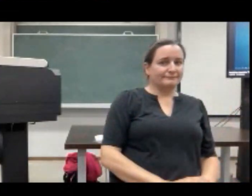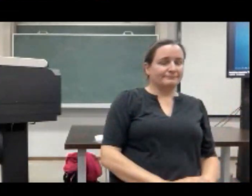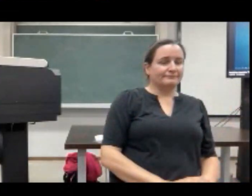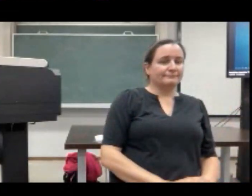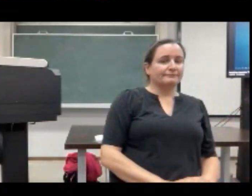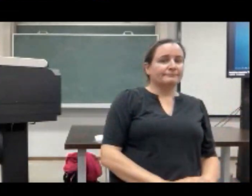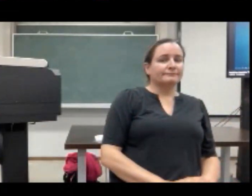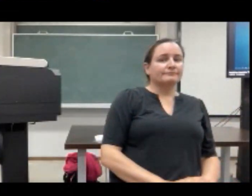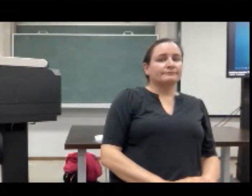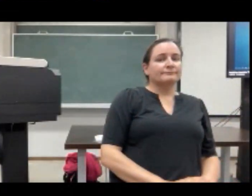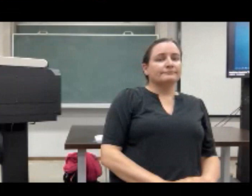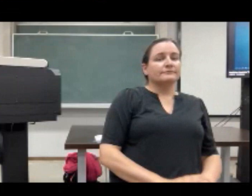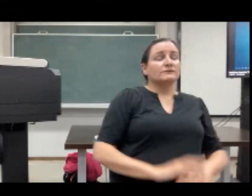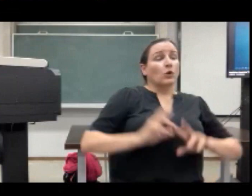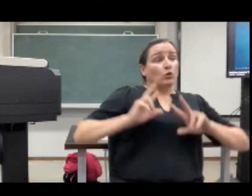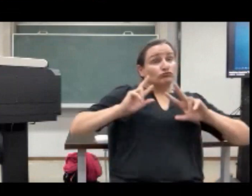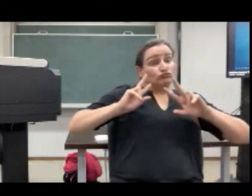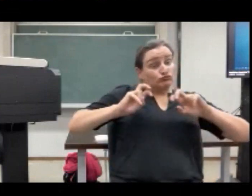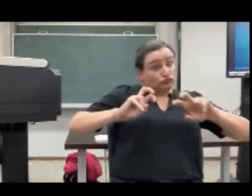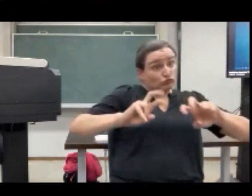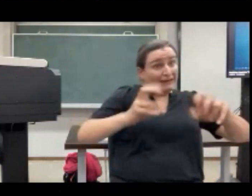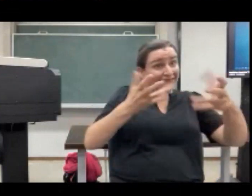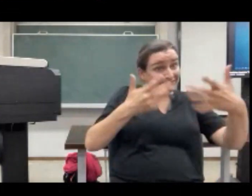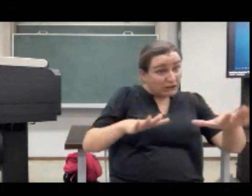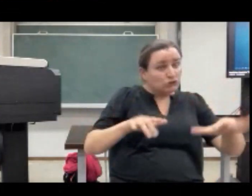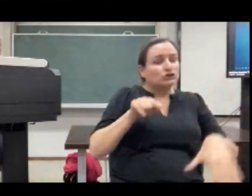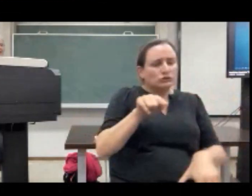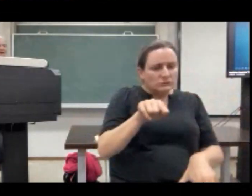Okay, the recommendations from many studies.